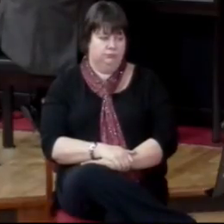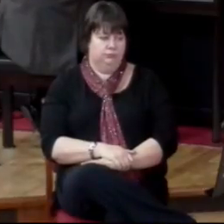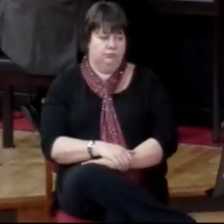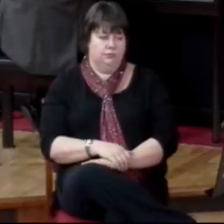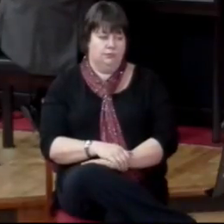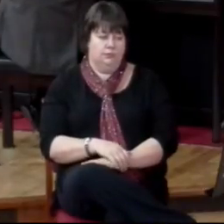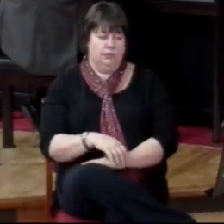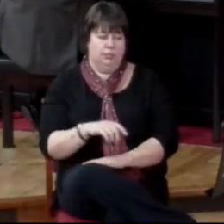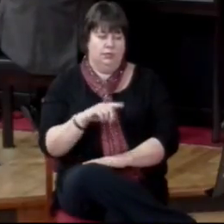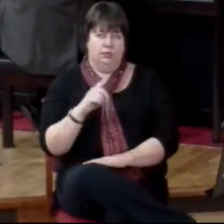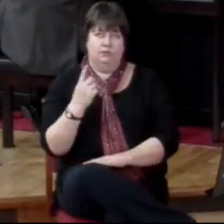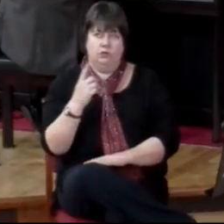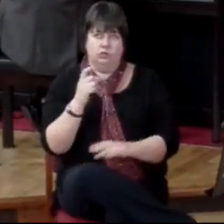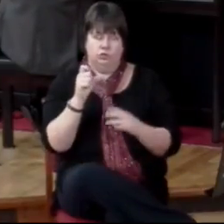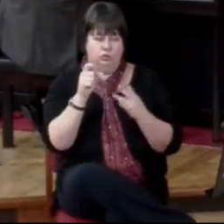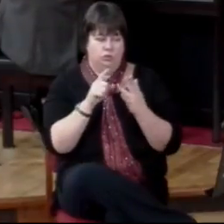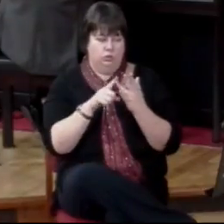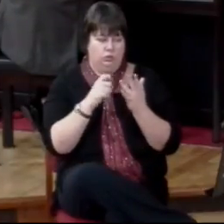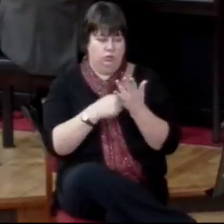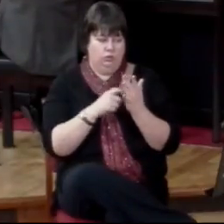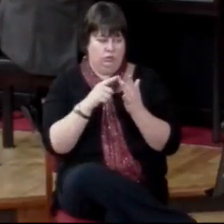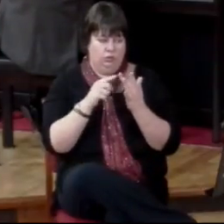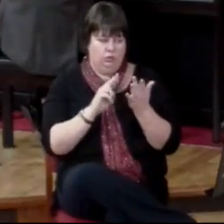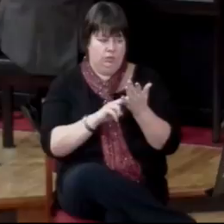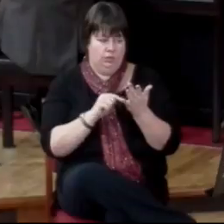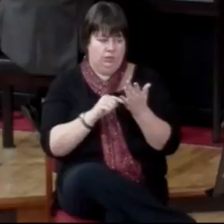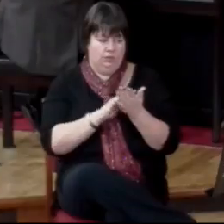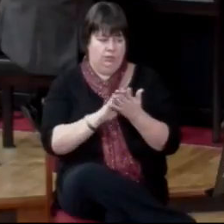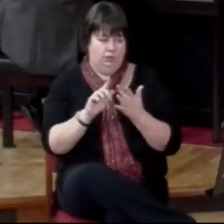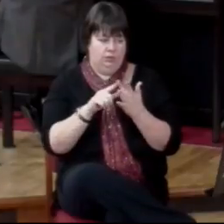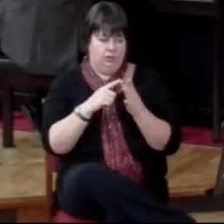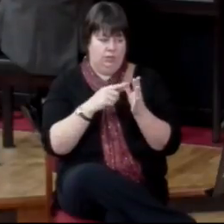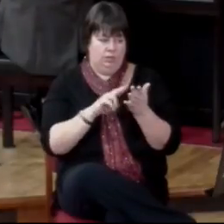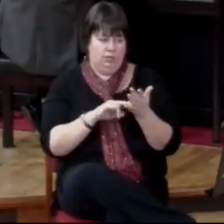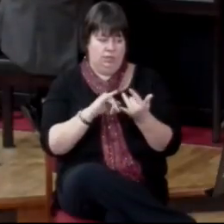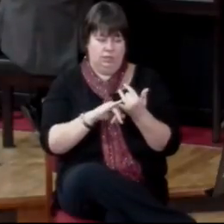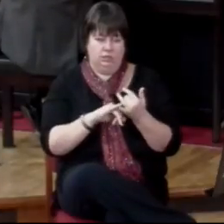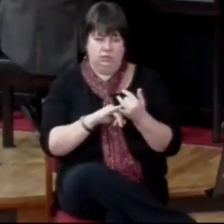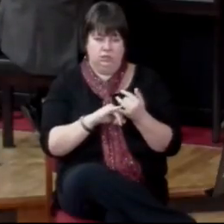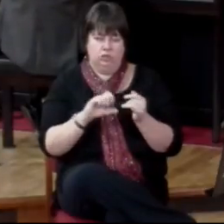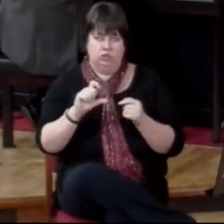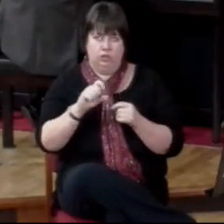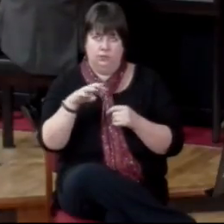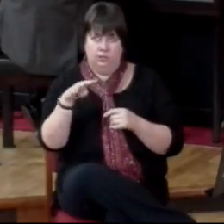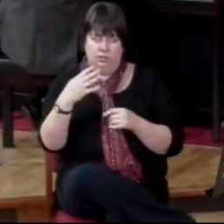Our second reading is from 1 Corinthians chapter 9, verses 19 to